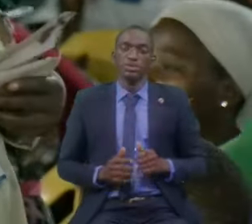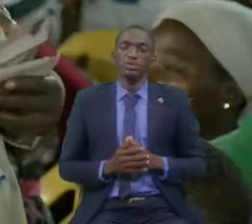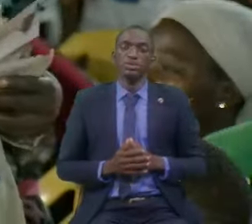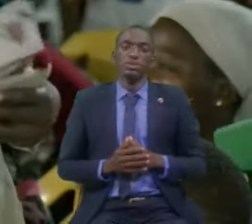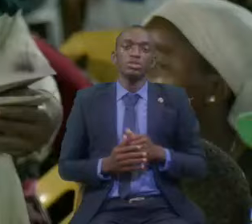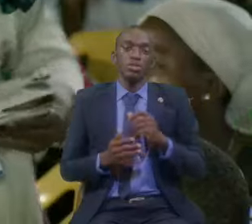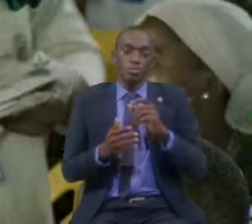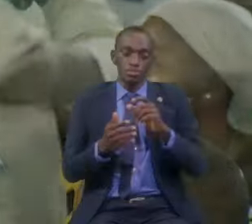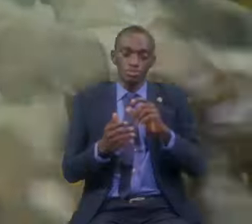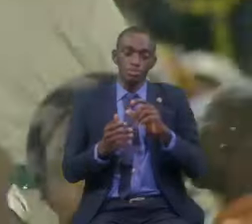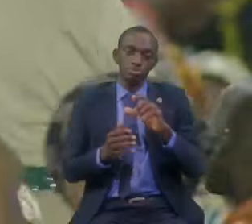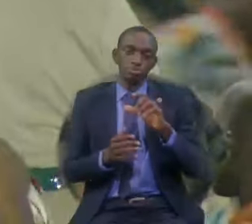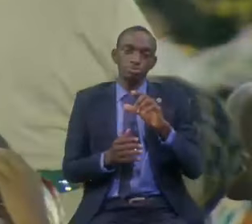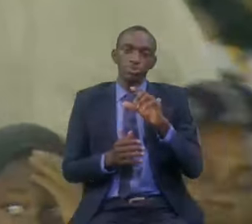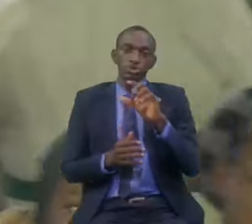915